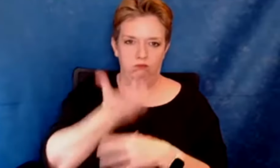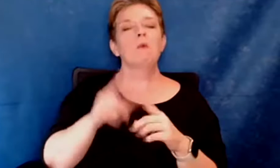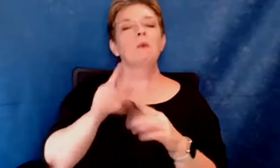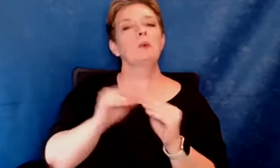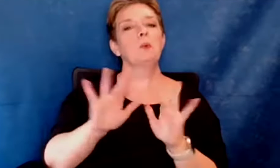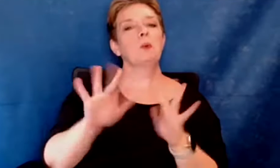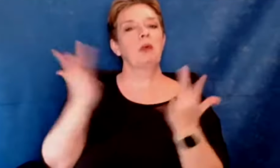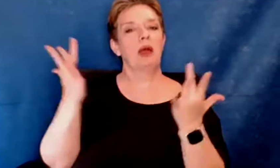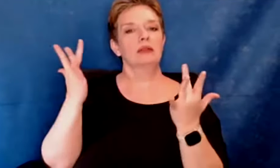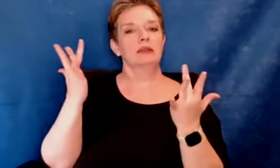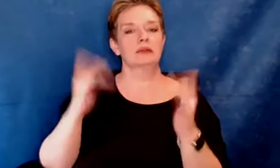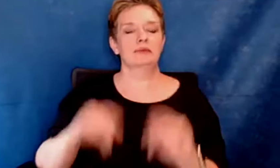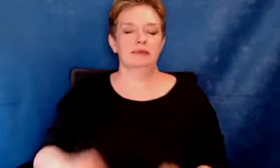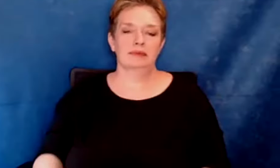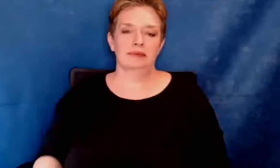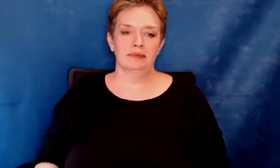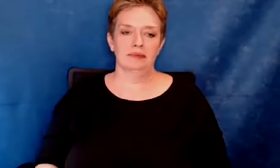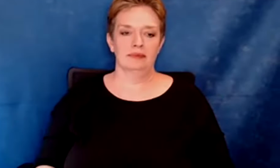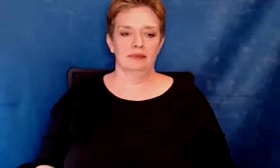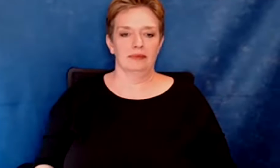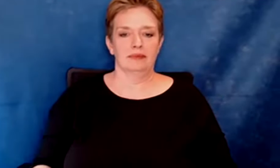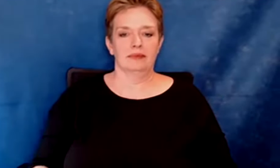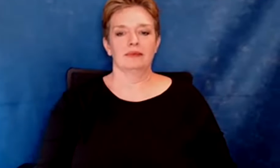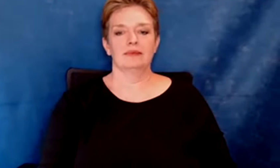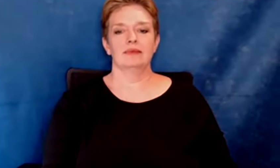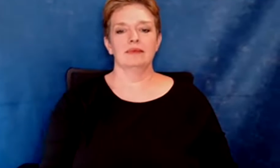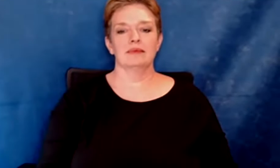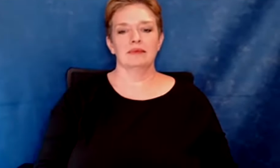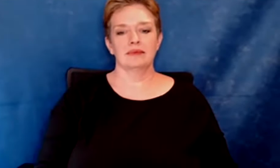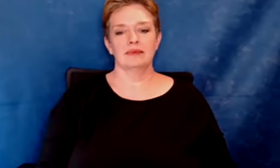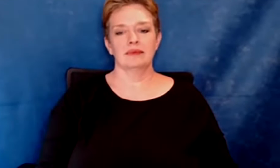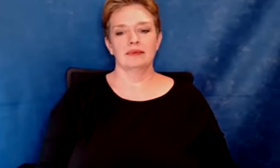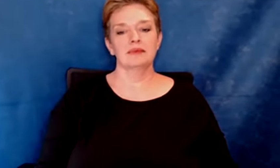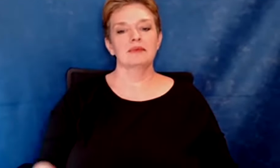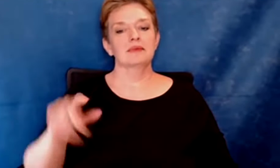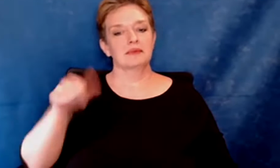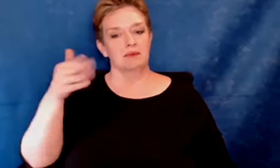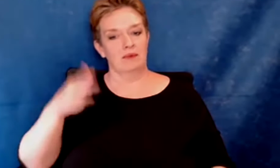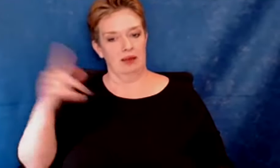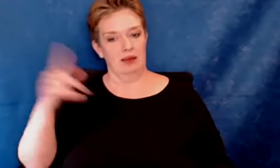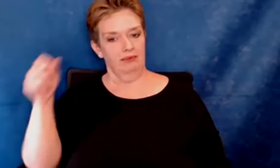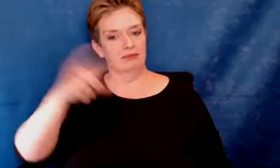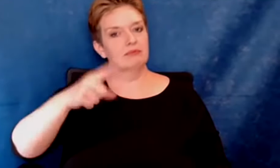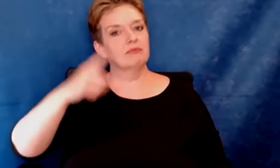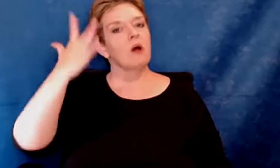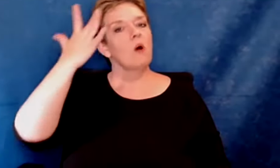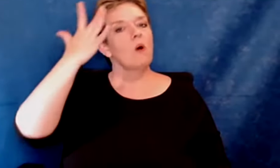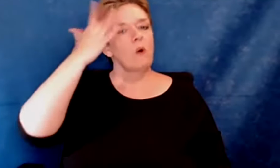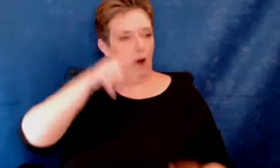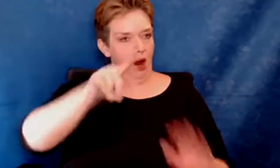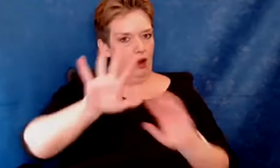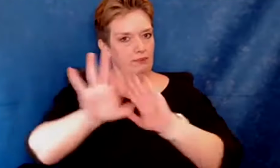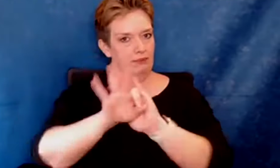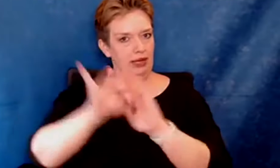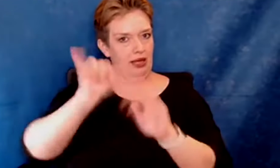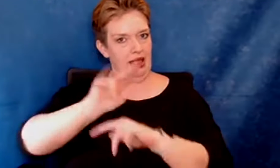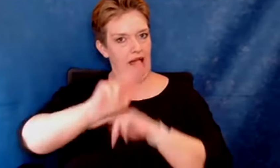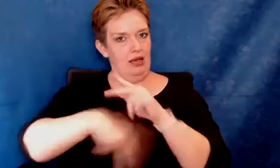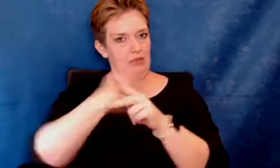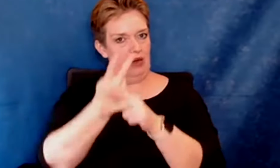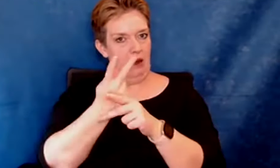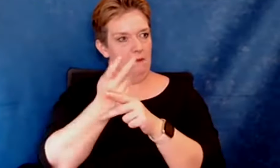I agree. Why did you decide to do this residence versus something different? And did you have prior interest in James